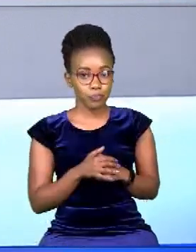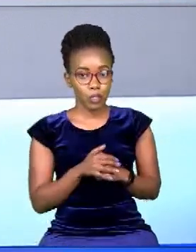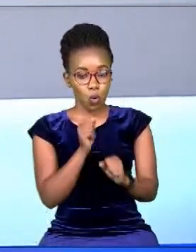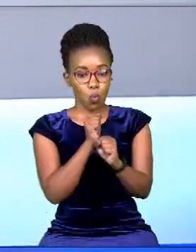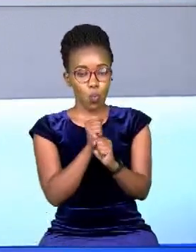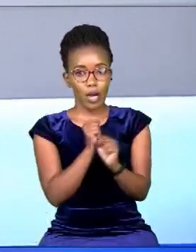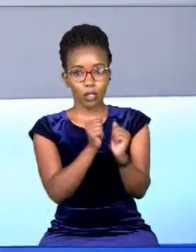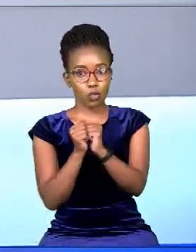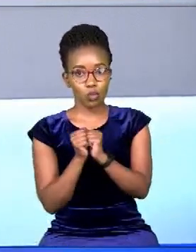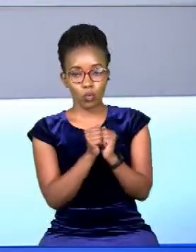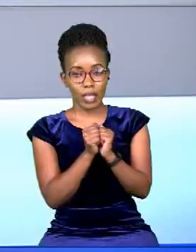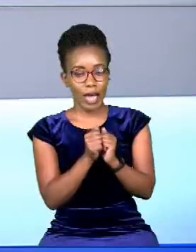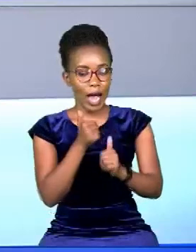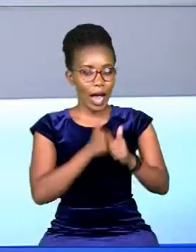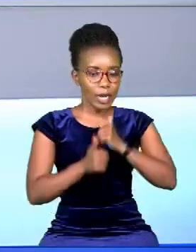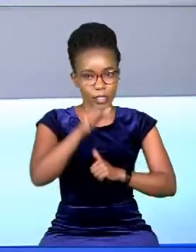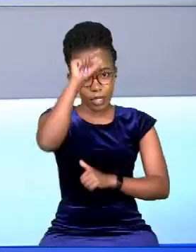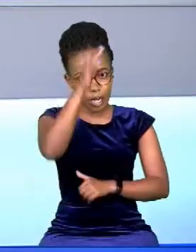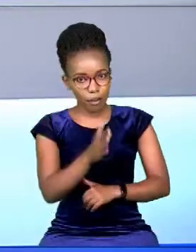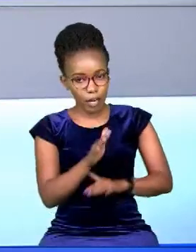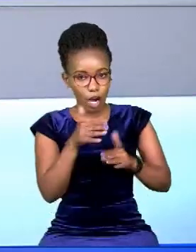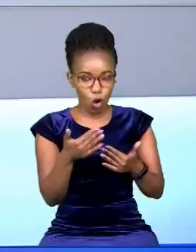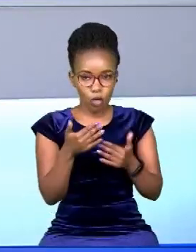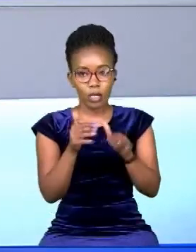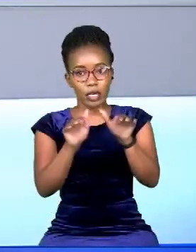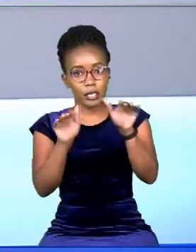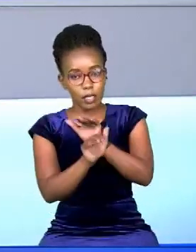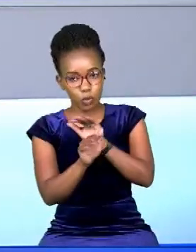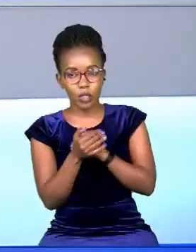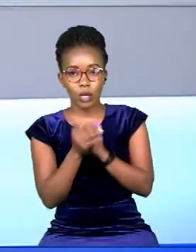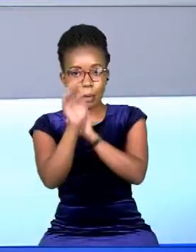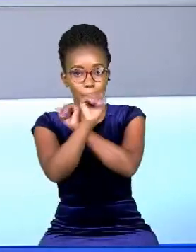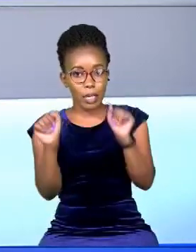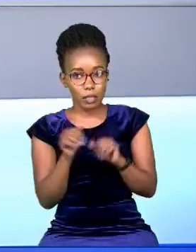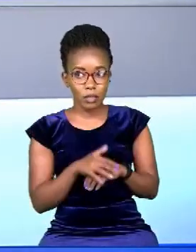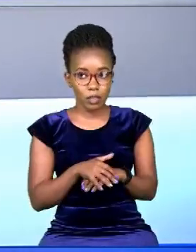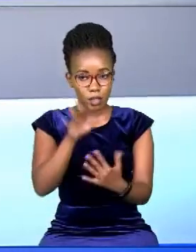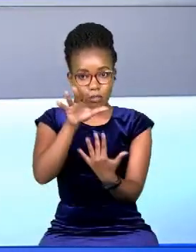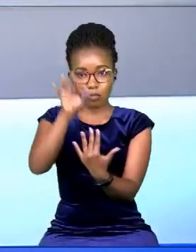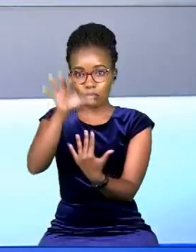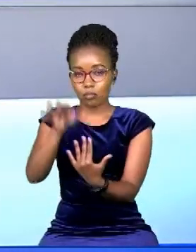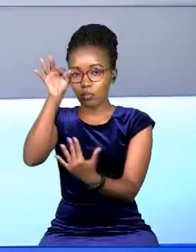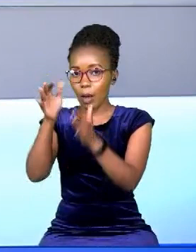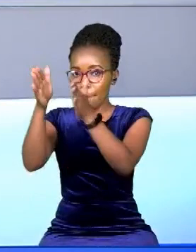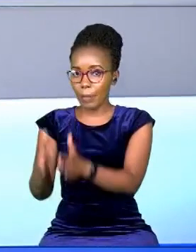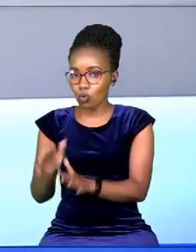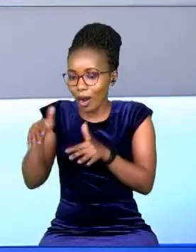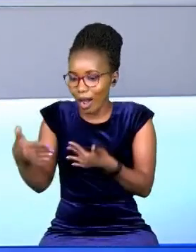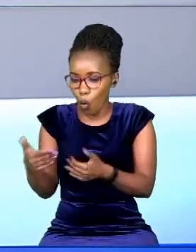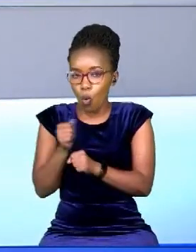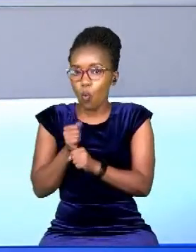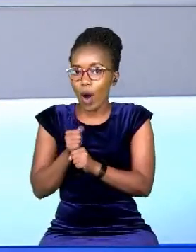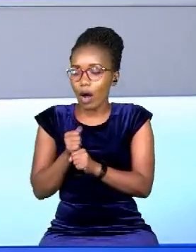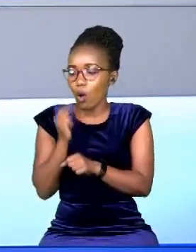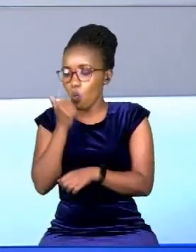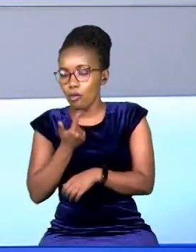acting governor or president in the absence of their heads, which makes a whole job in selecting the right person who to work with. As